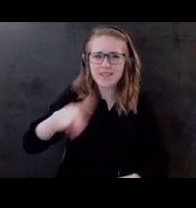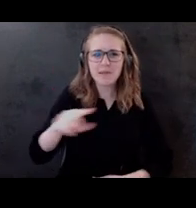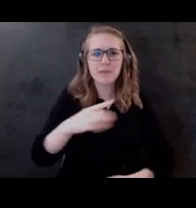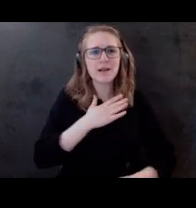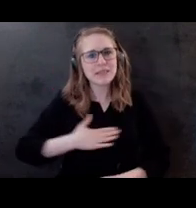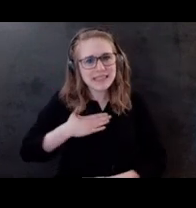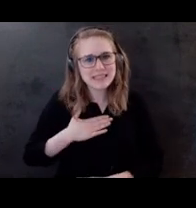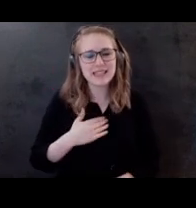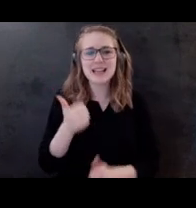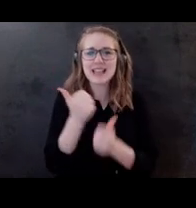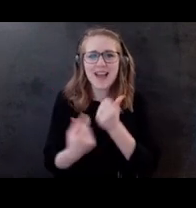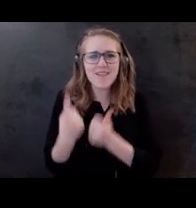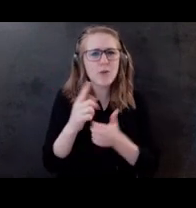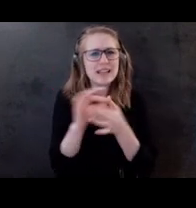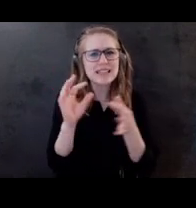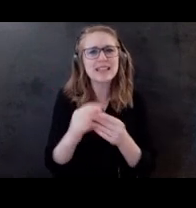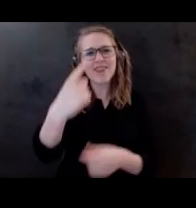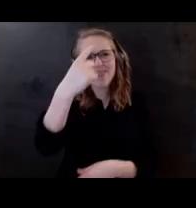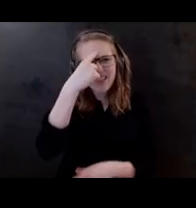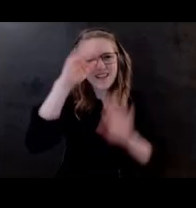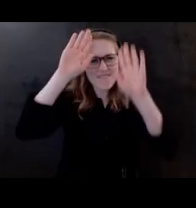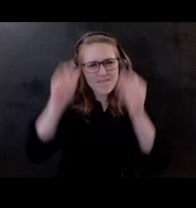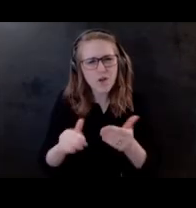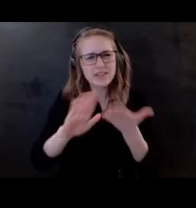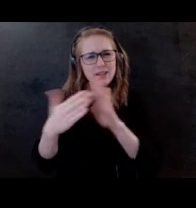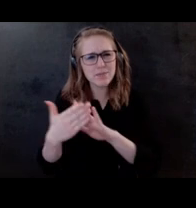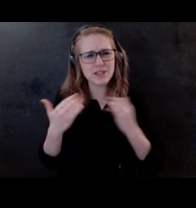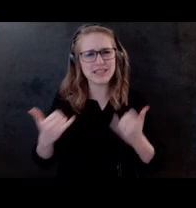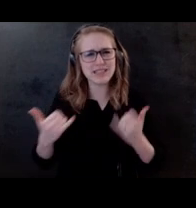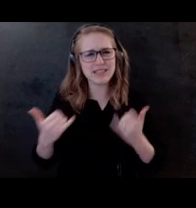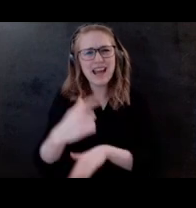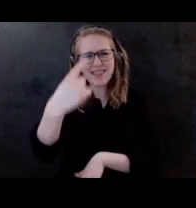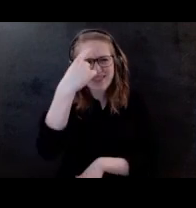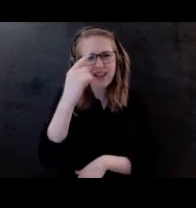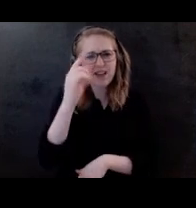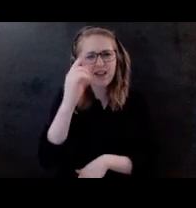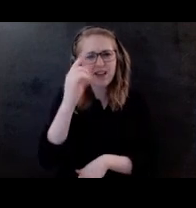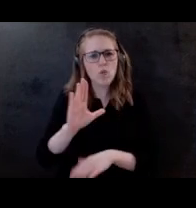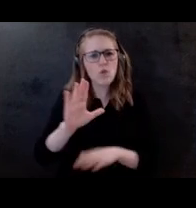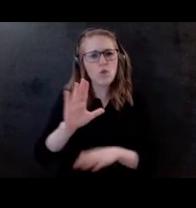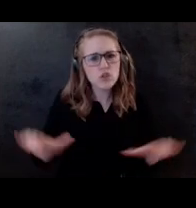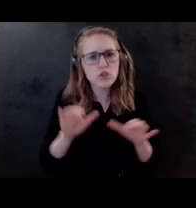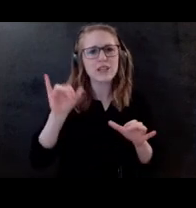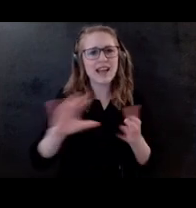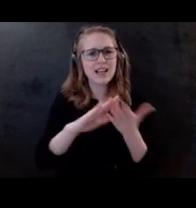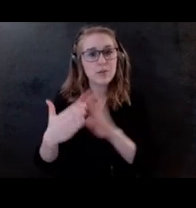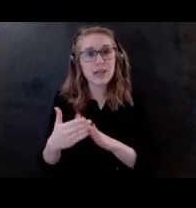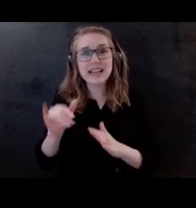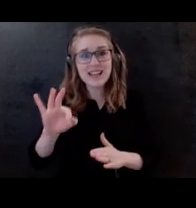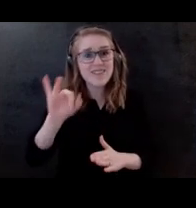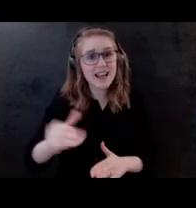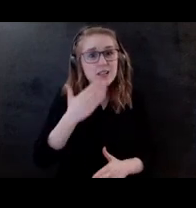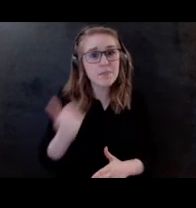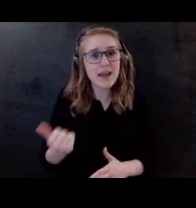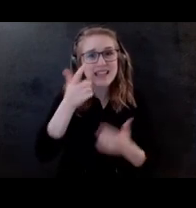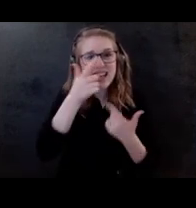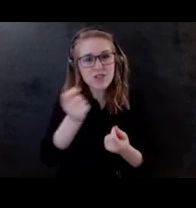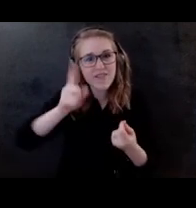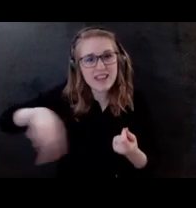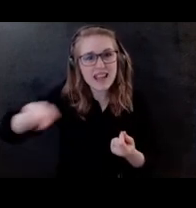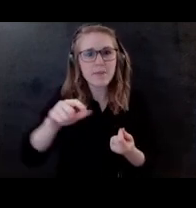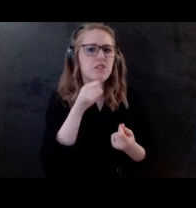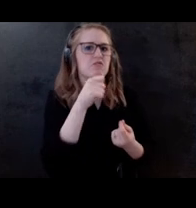has said, think of the community tonight. Think of what you're doing to the community and whether or not it's in their best interest and not